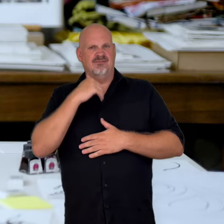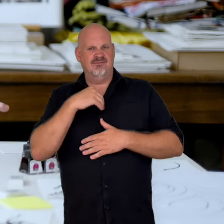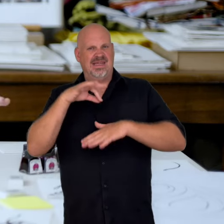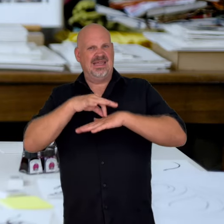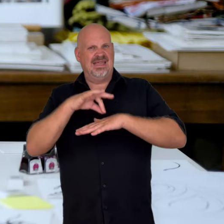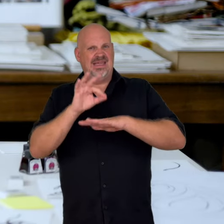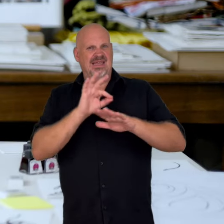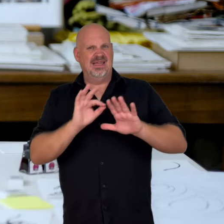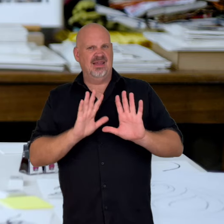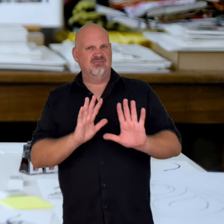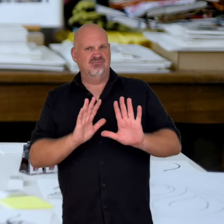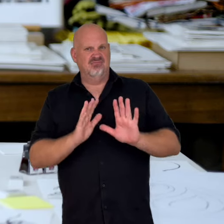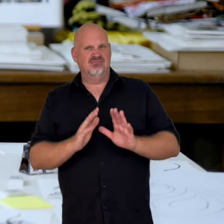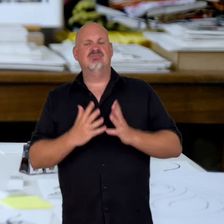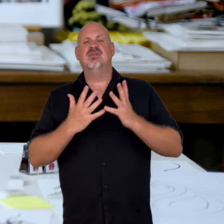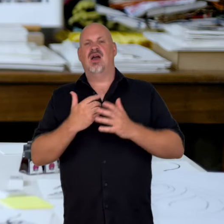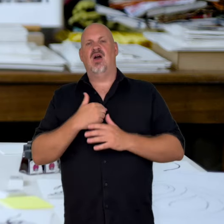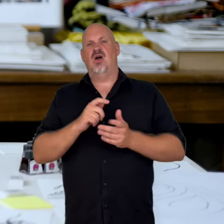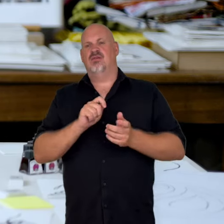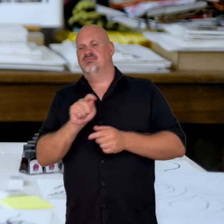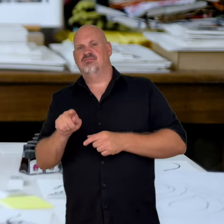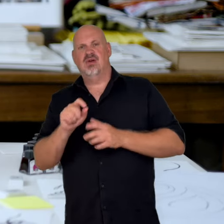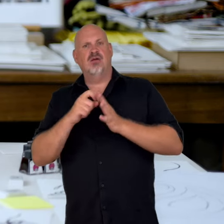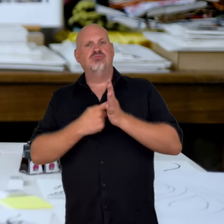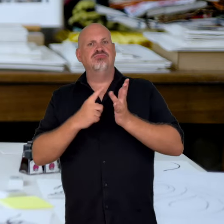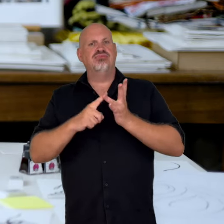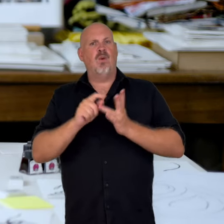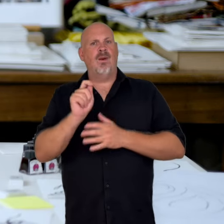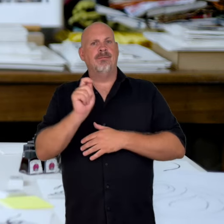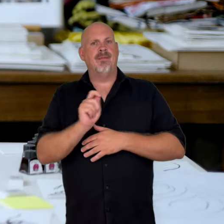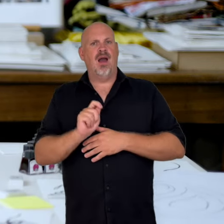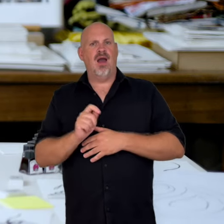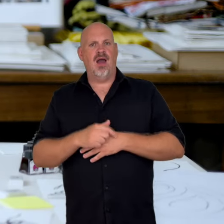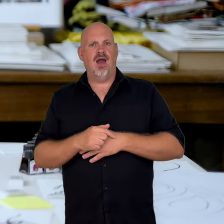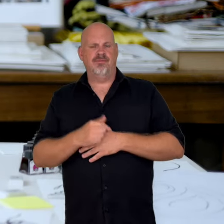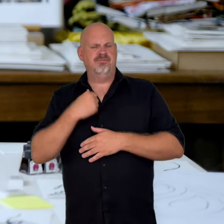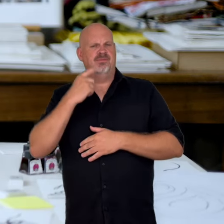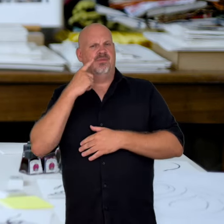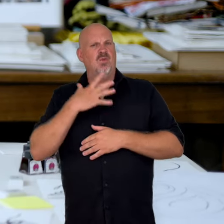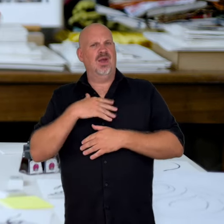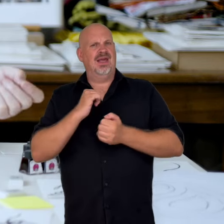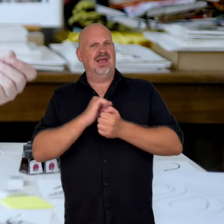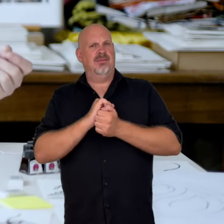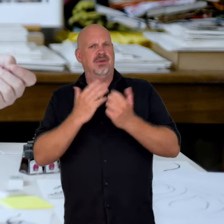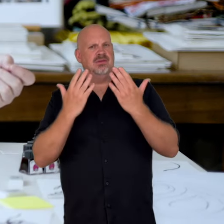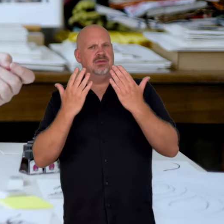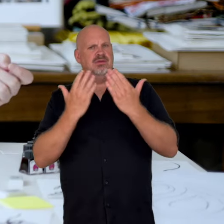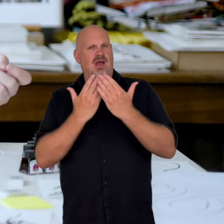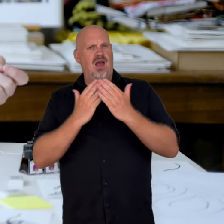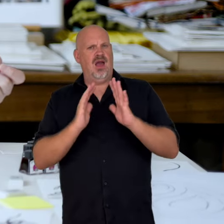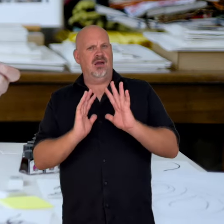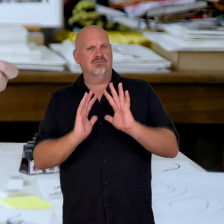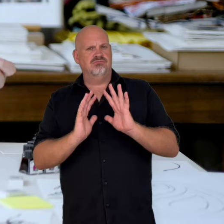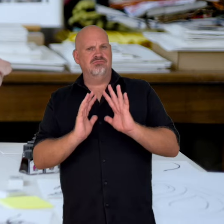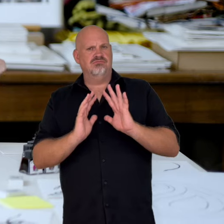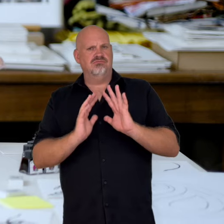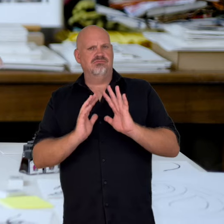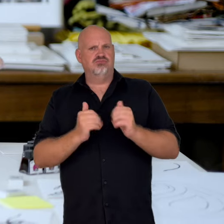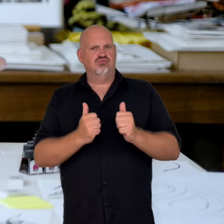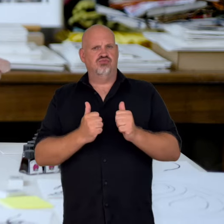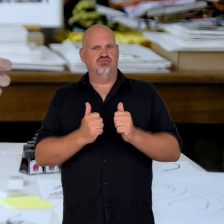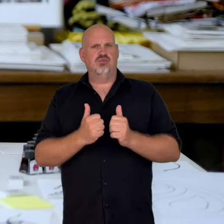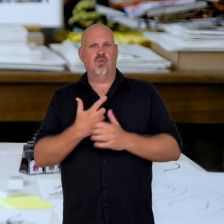So I've got the kind of general outline of this Paisley up to this stage of them as now. And